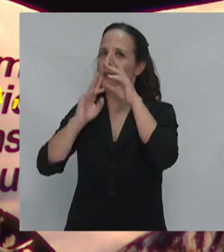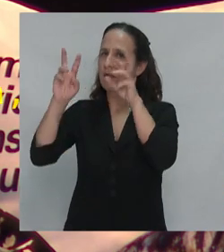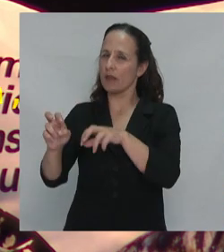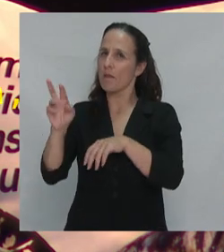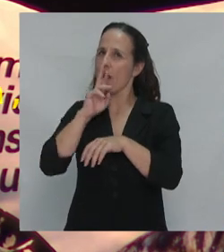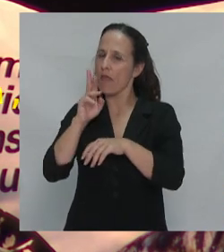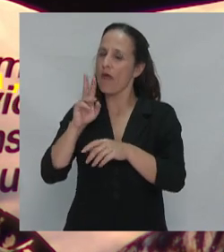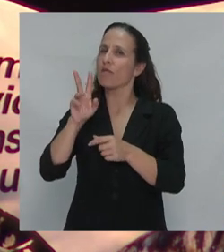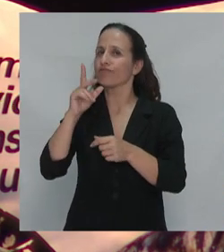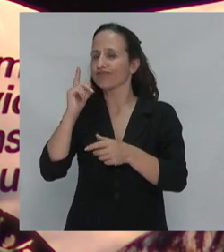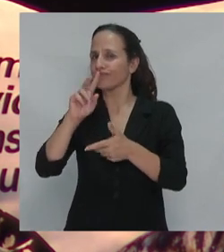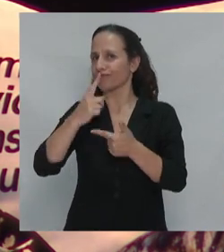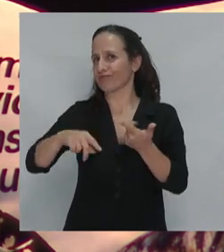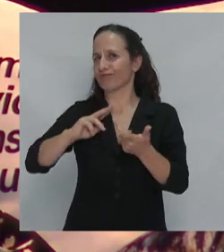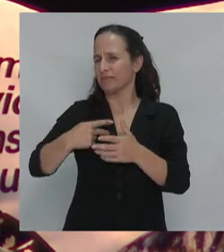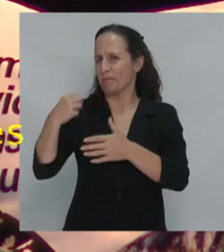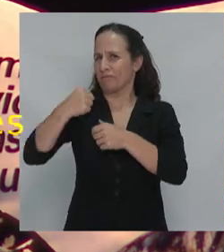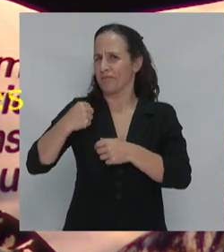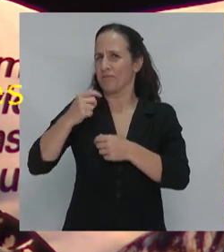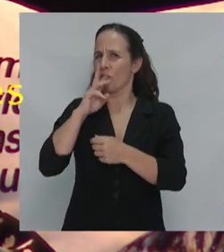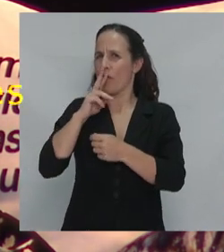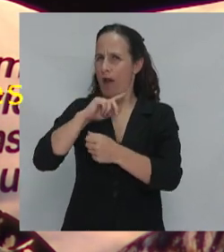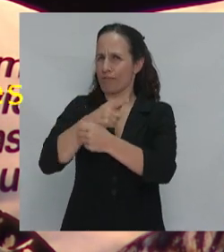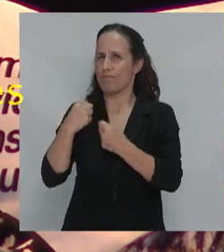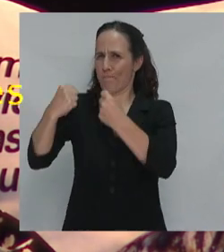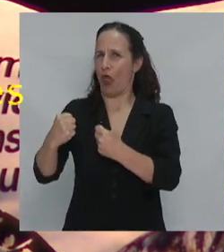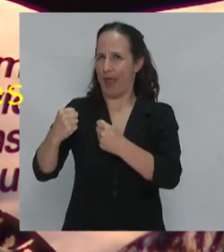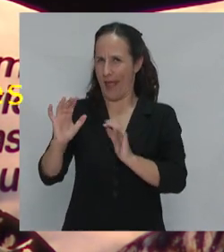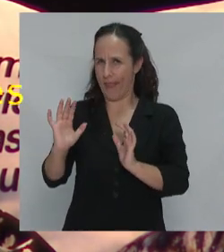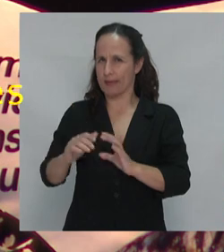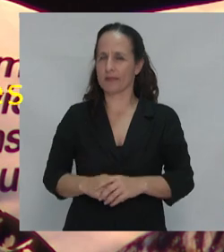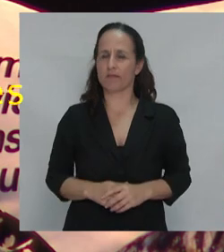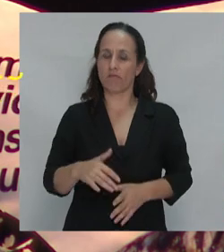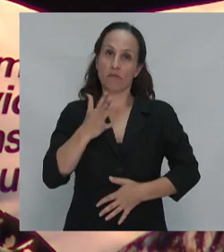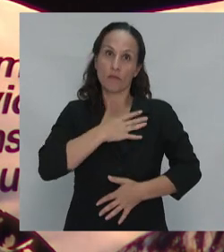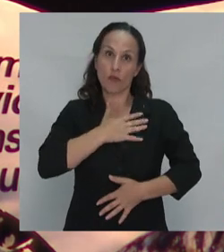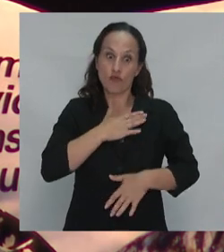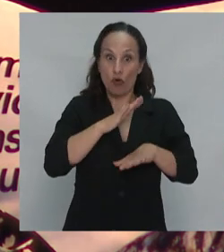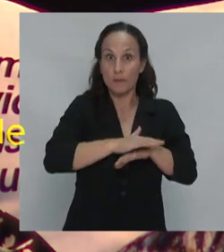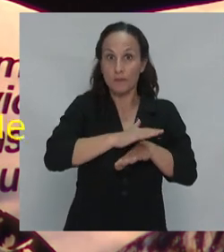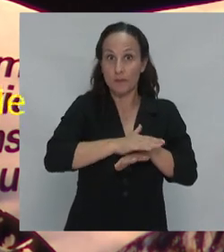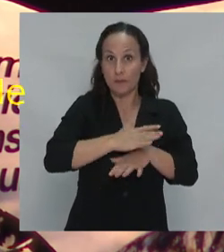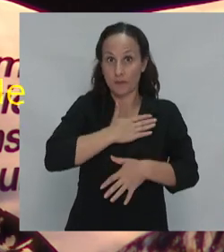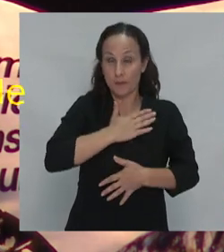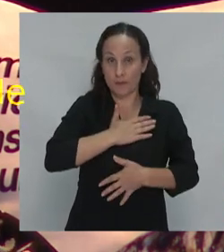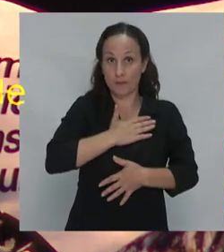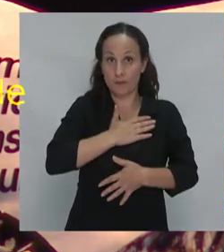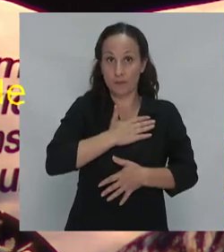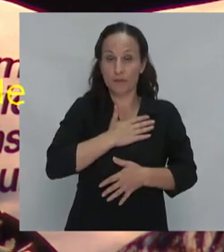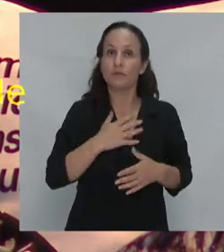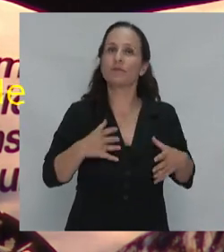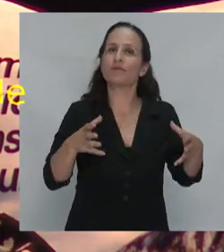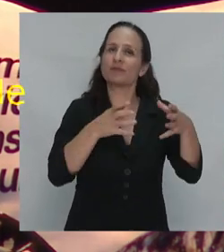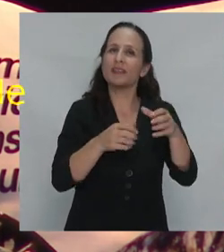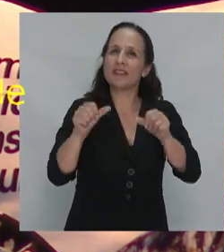women's empowerment. And I run the social and human sciences at UNESCO, and we're both delighted